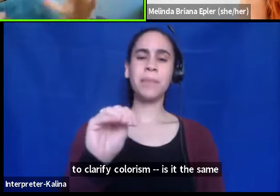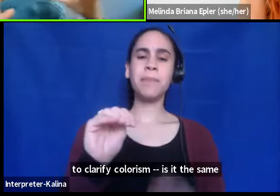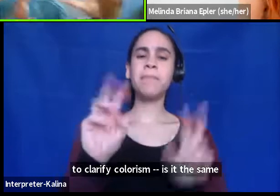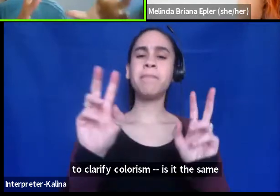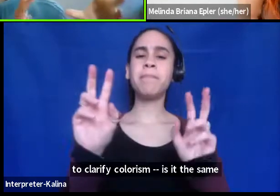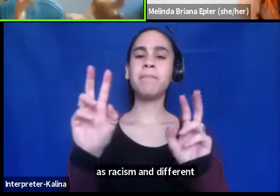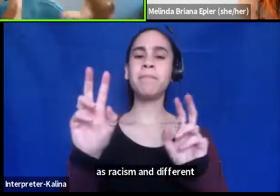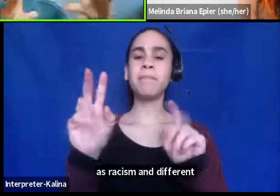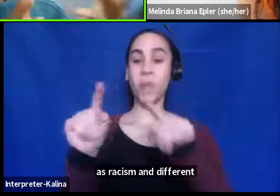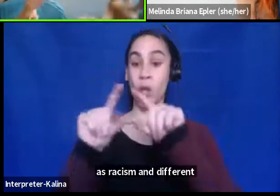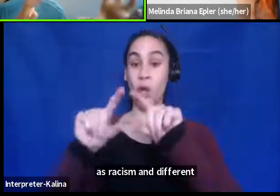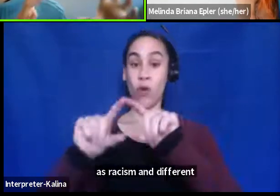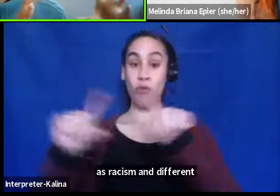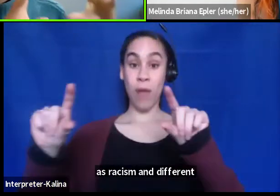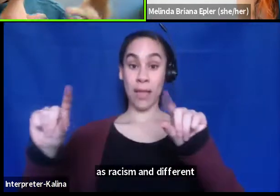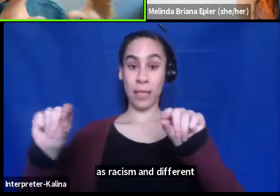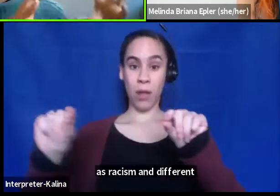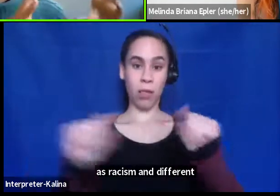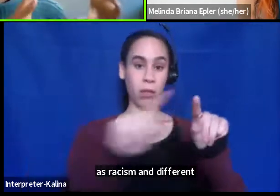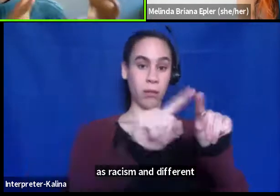square, right? Like not every